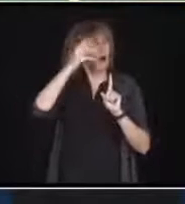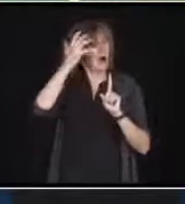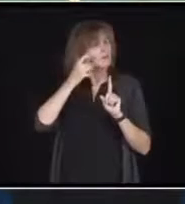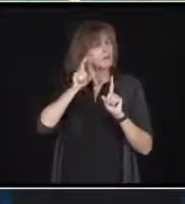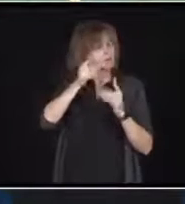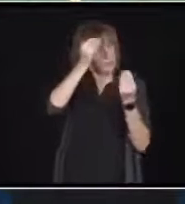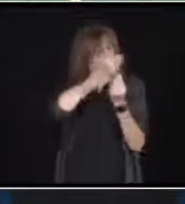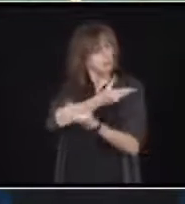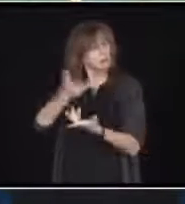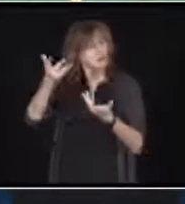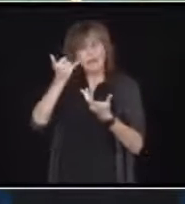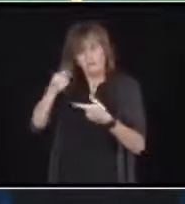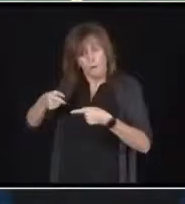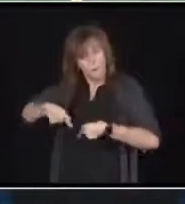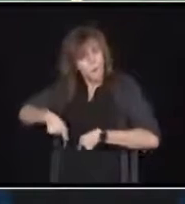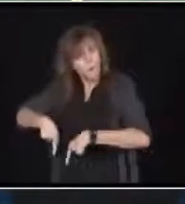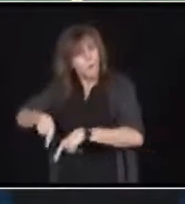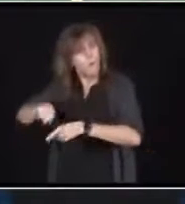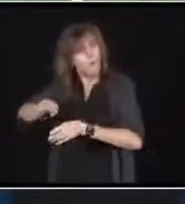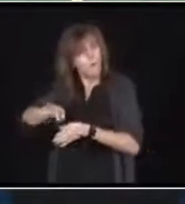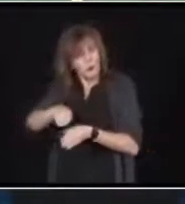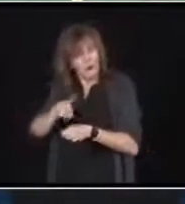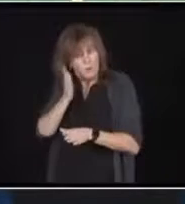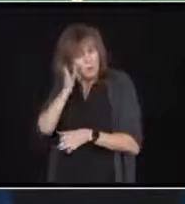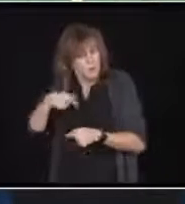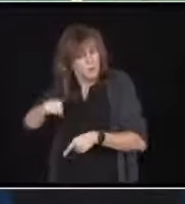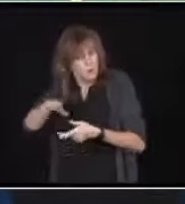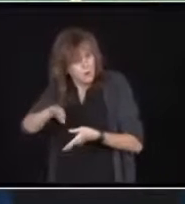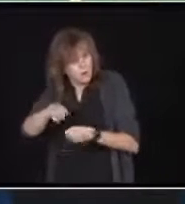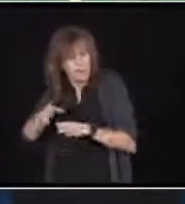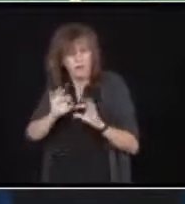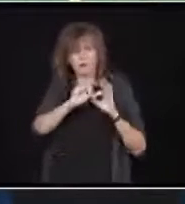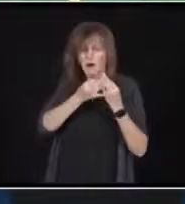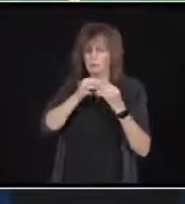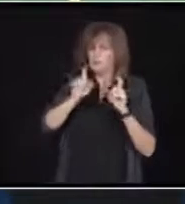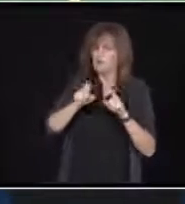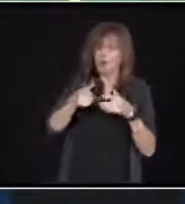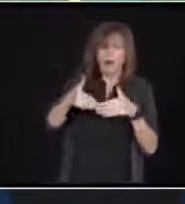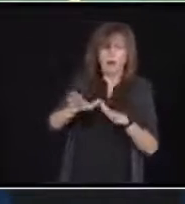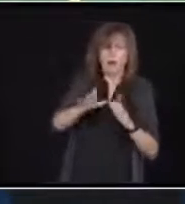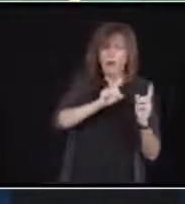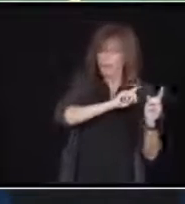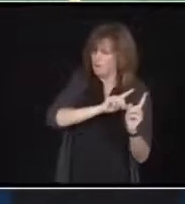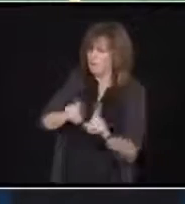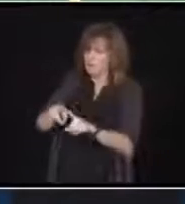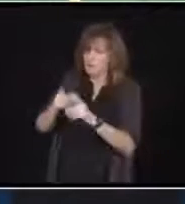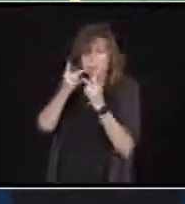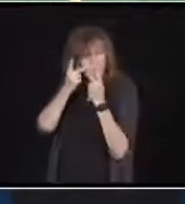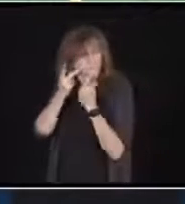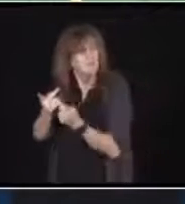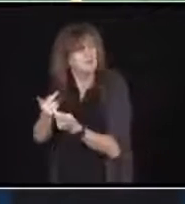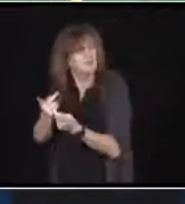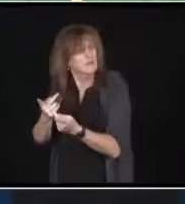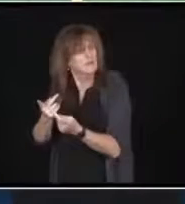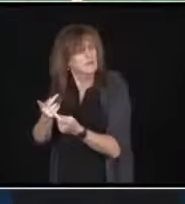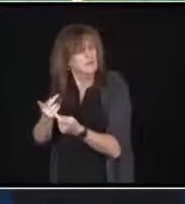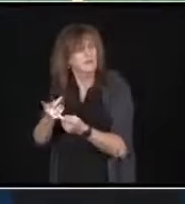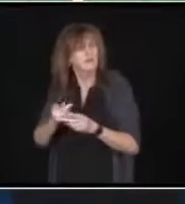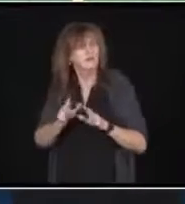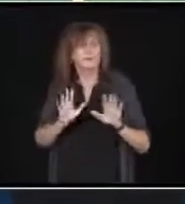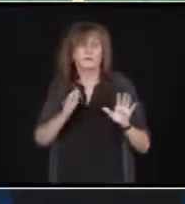is dying and it's palliative, family members should be allowed to visit with proper precautions. Sorry for that